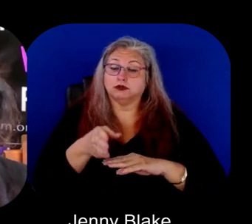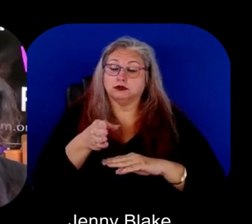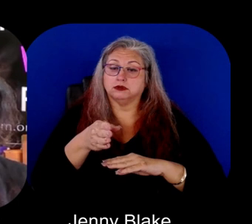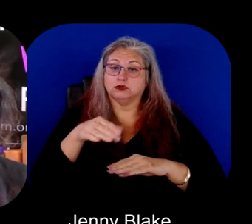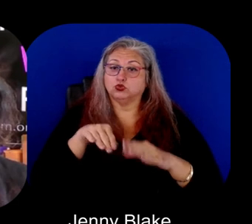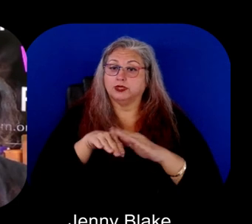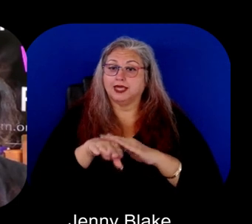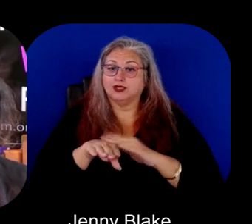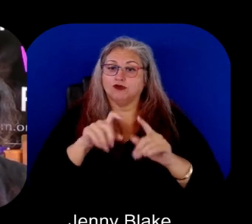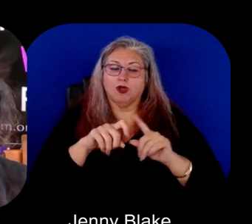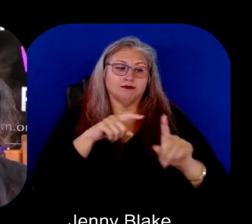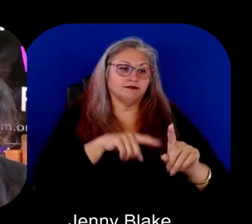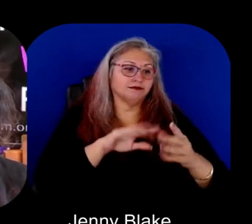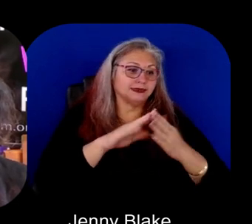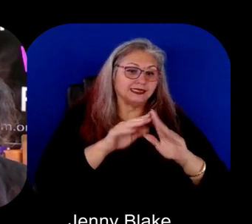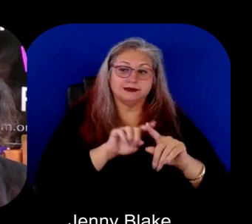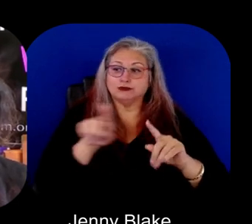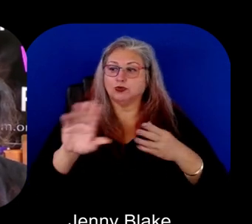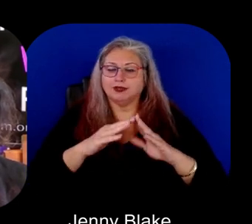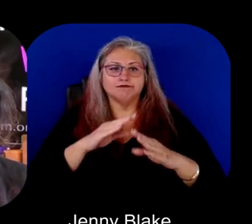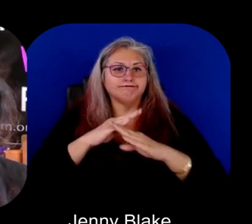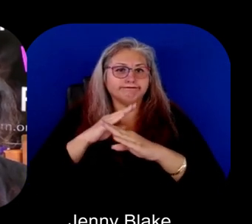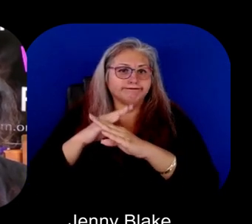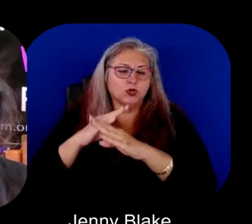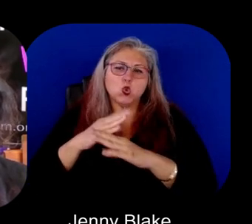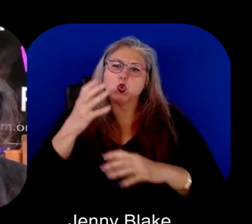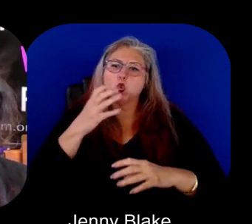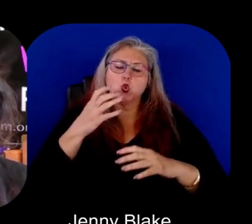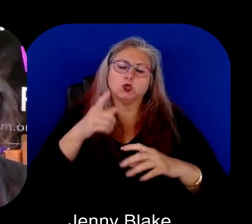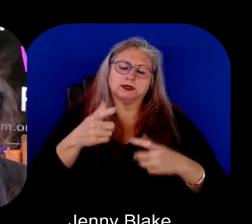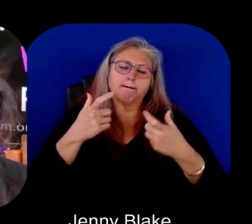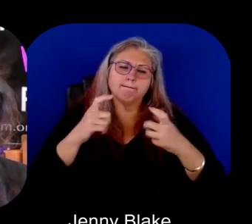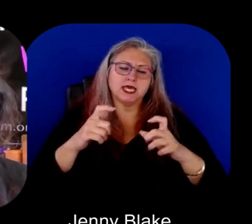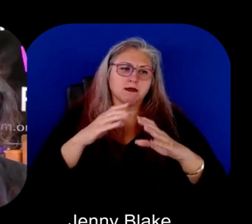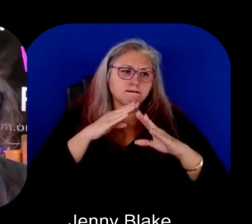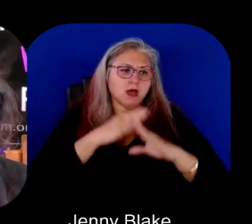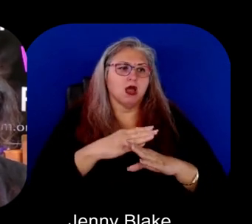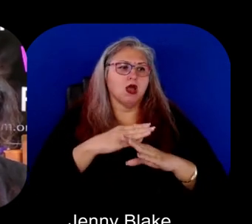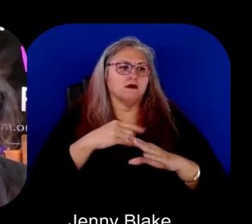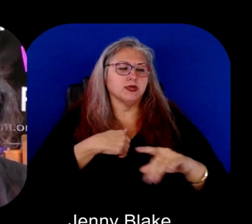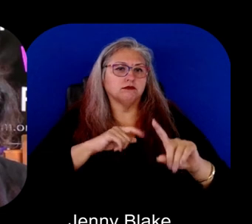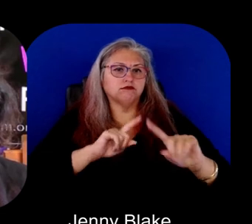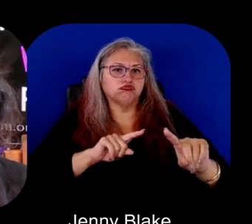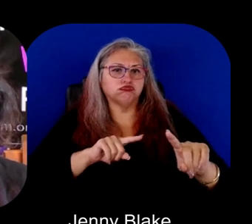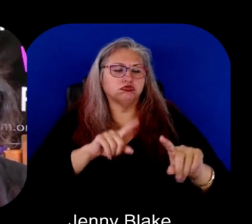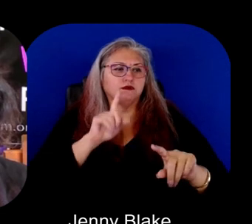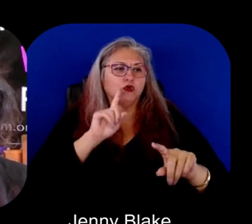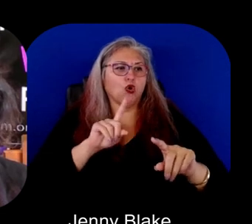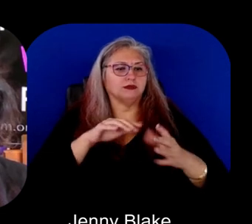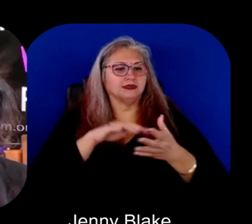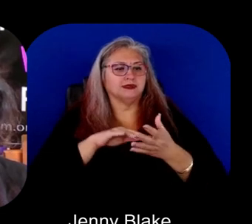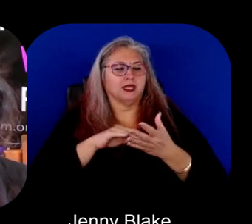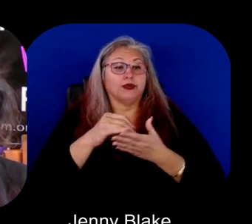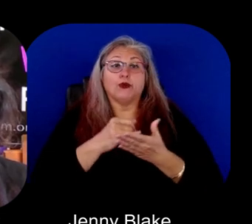over from one place to another. So this was a major obstacle for me to attend my arts